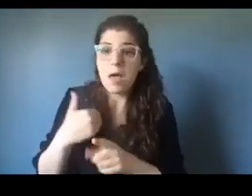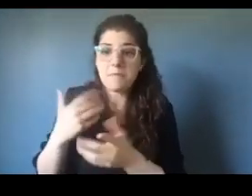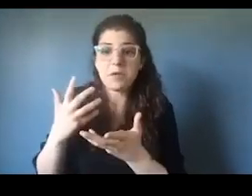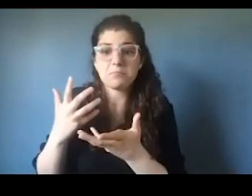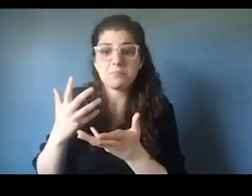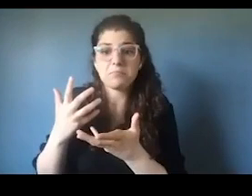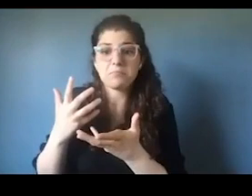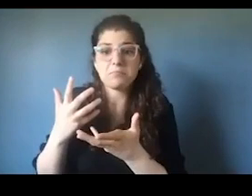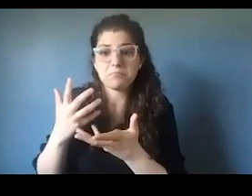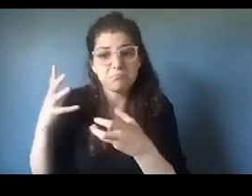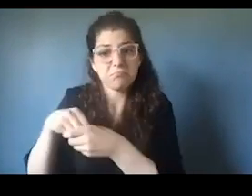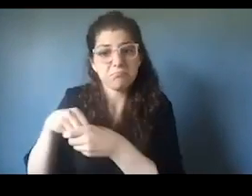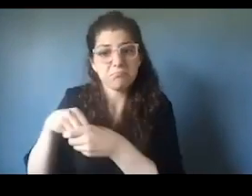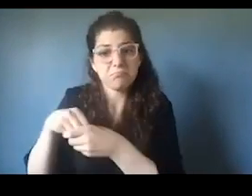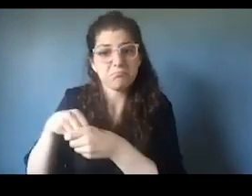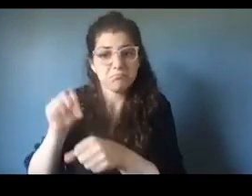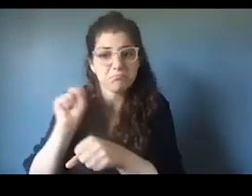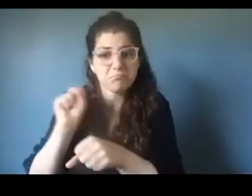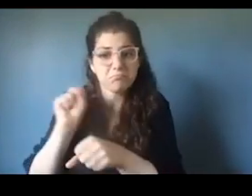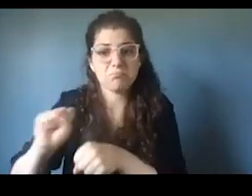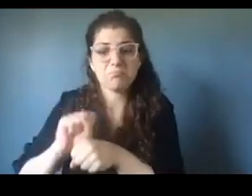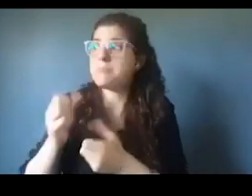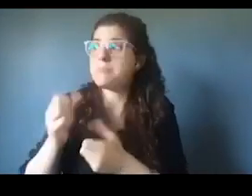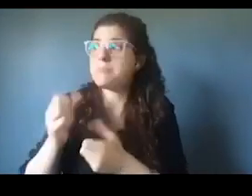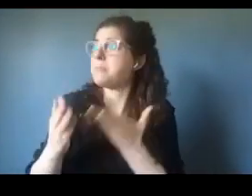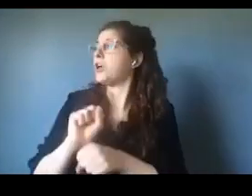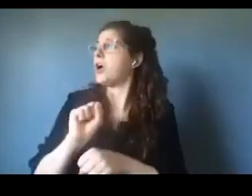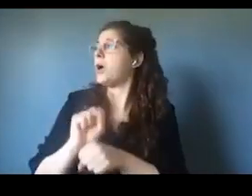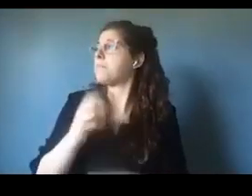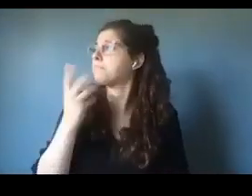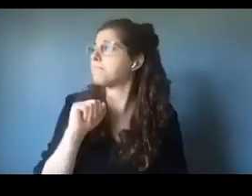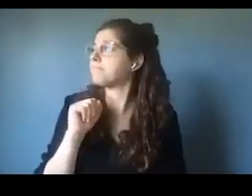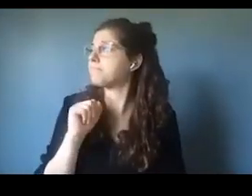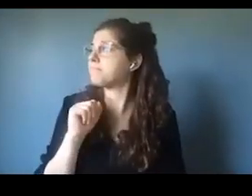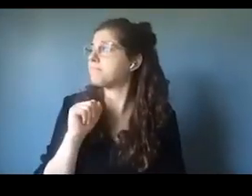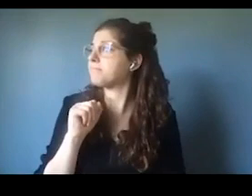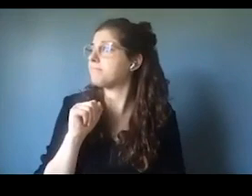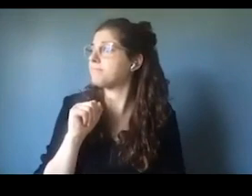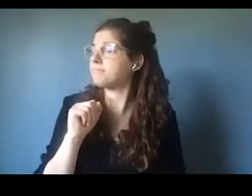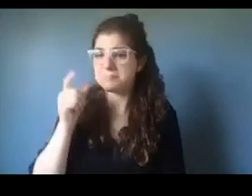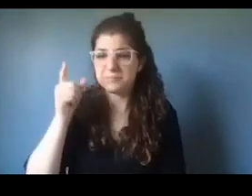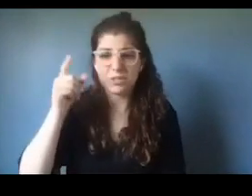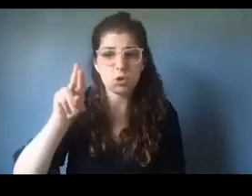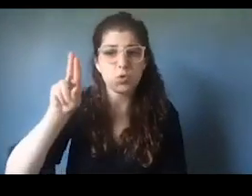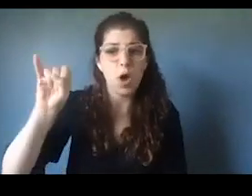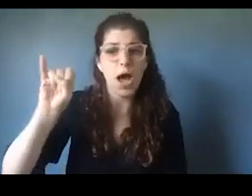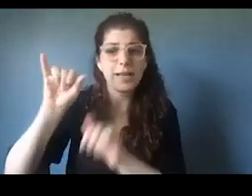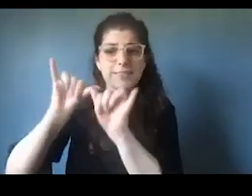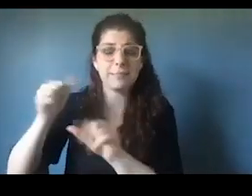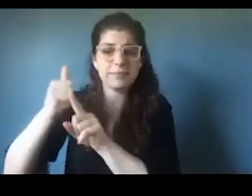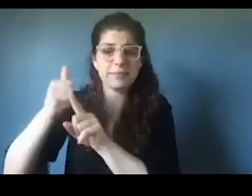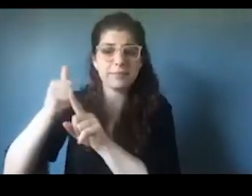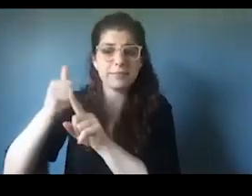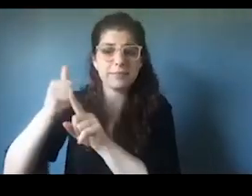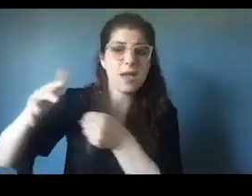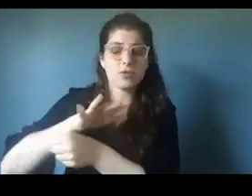labor market in the kinds of employers that are covered by the UI system. So both of those things are